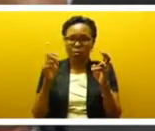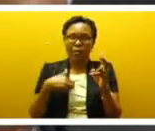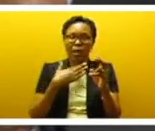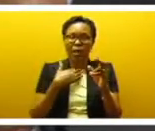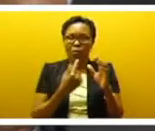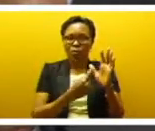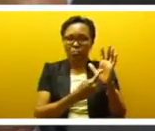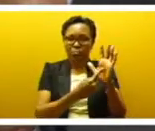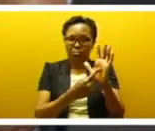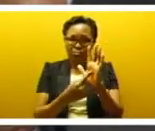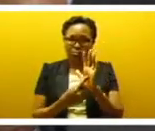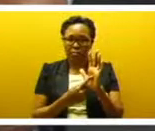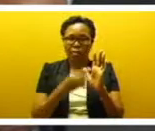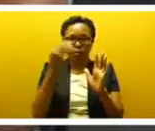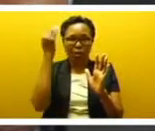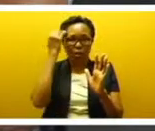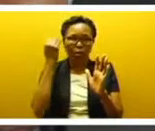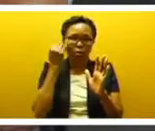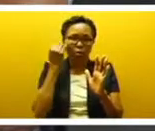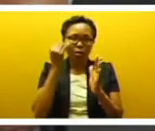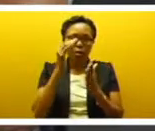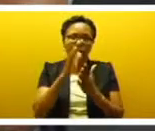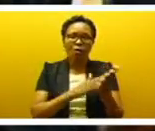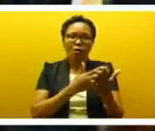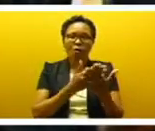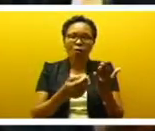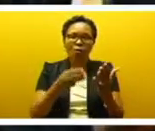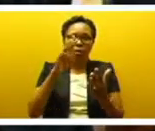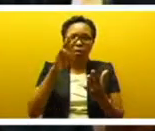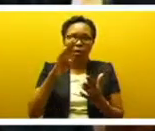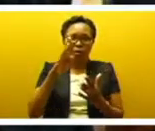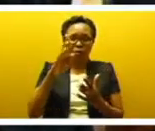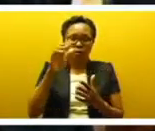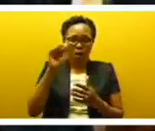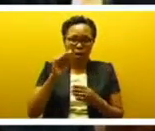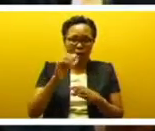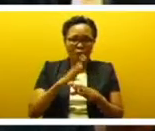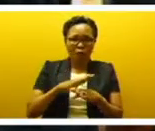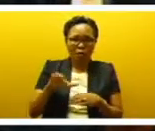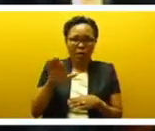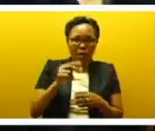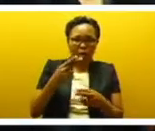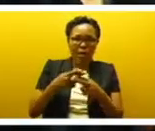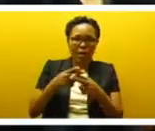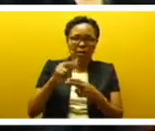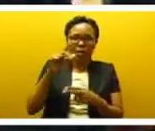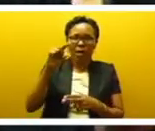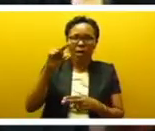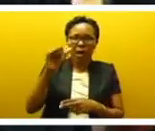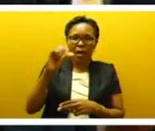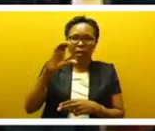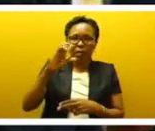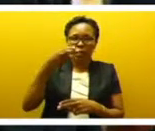court a Form 34A from a place called Gasharaigo Primary School,